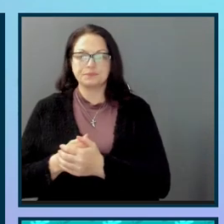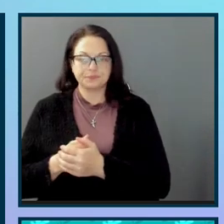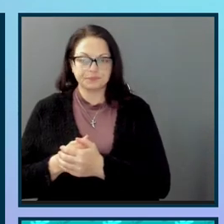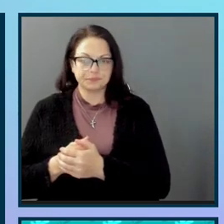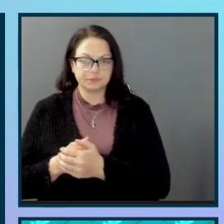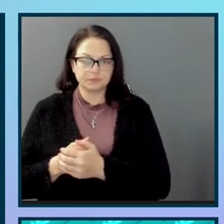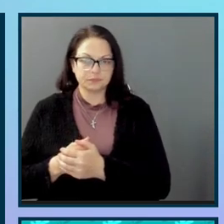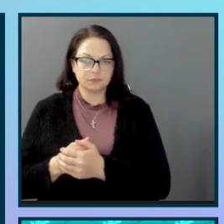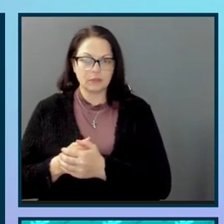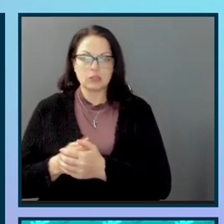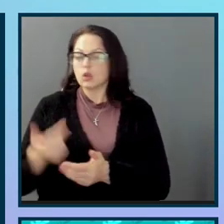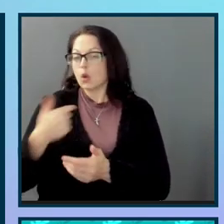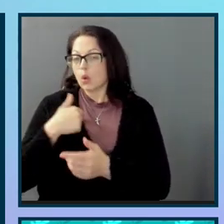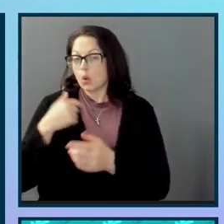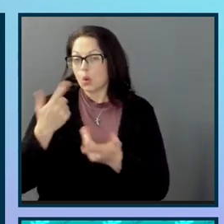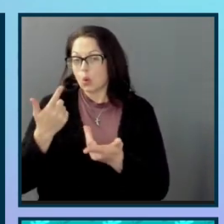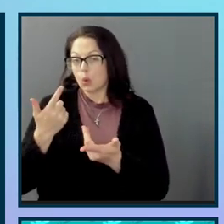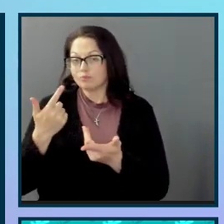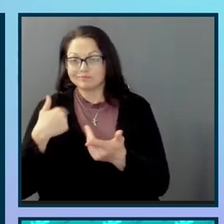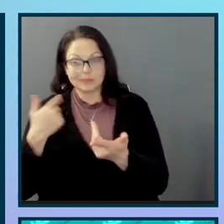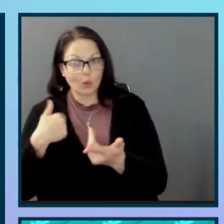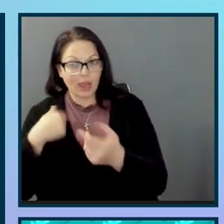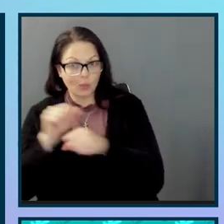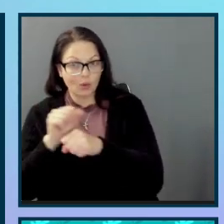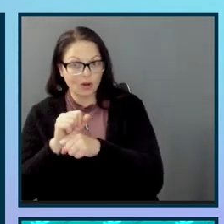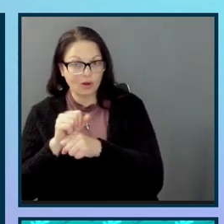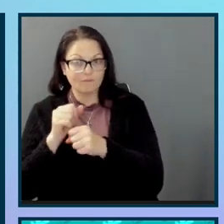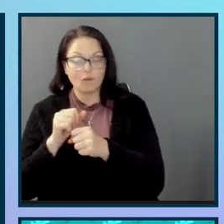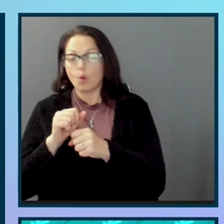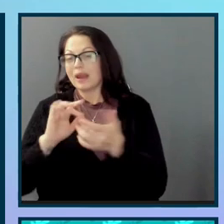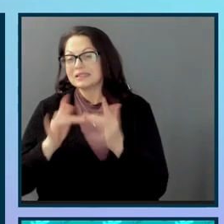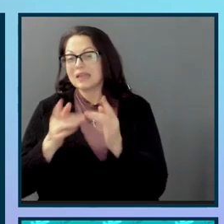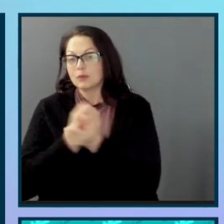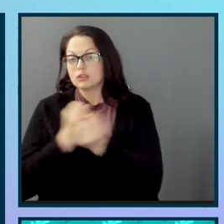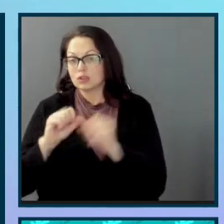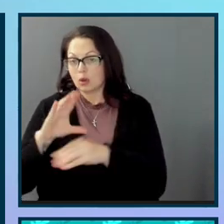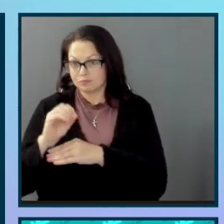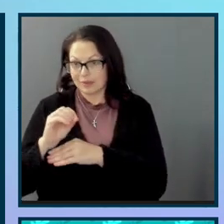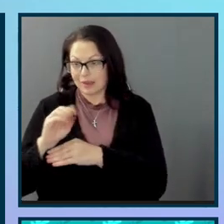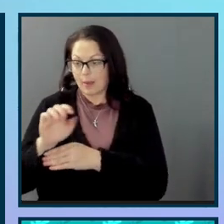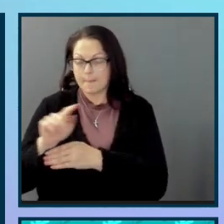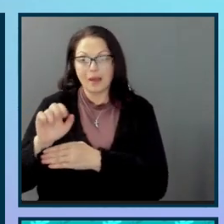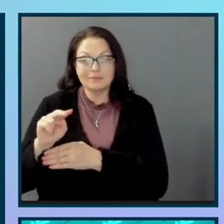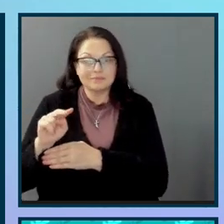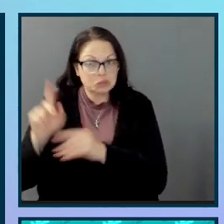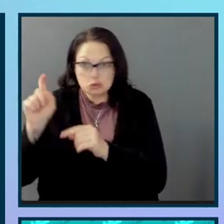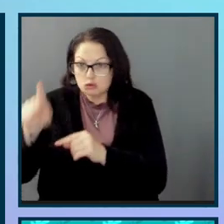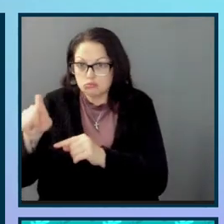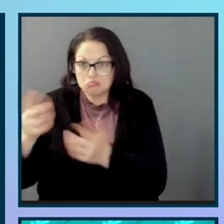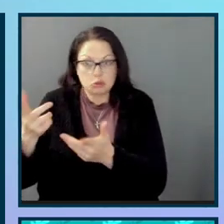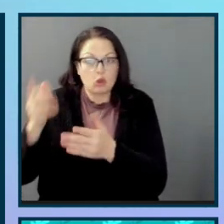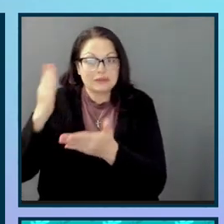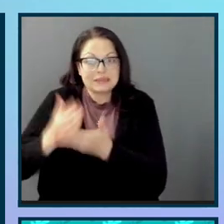for a cybersecurity company. A working button could mean the difference between stopping a breach or not. And on this